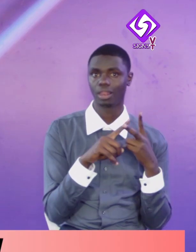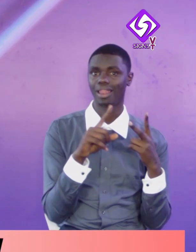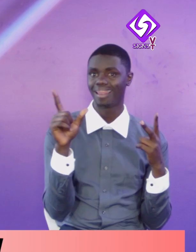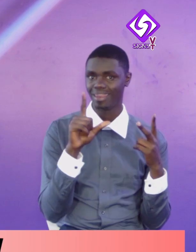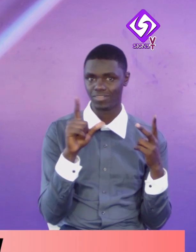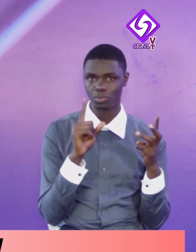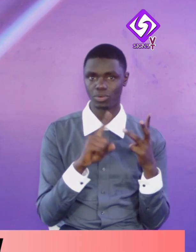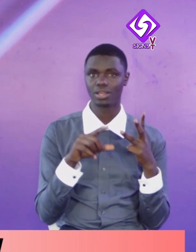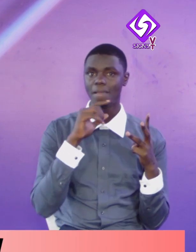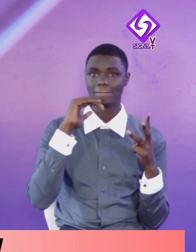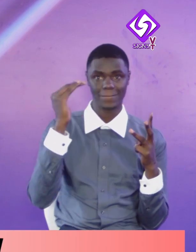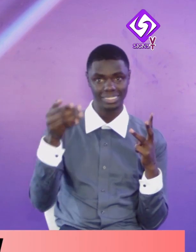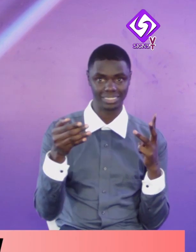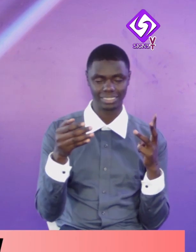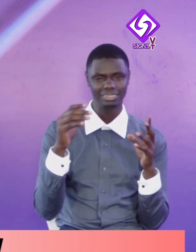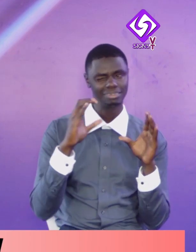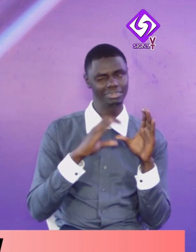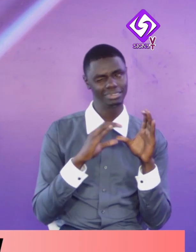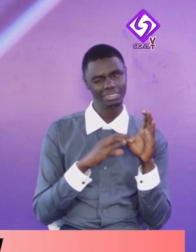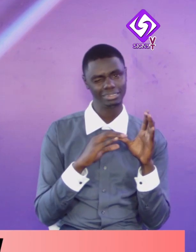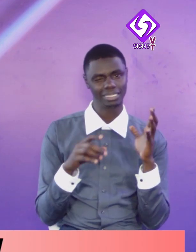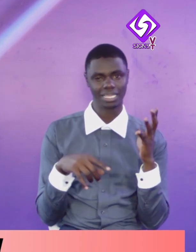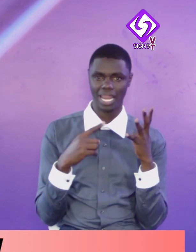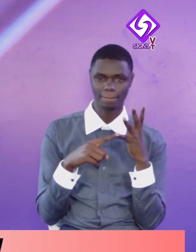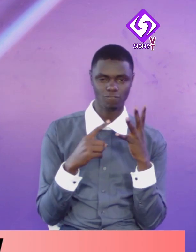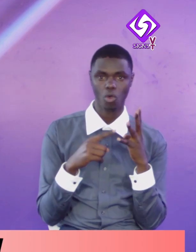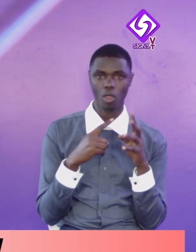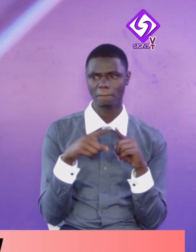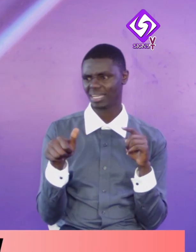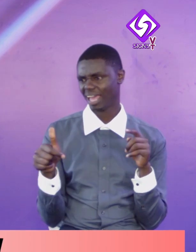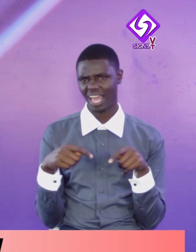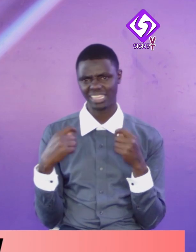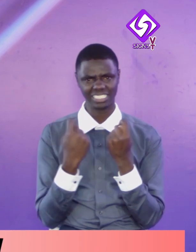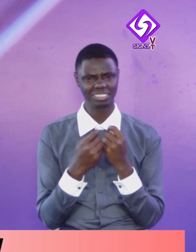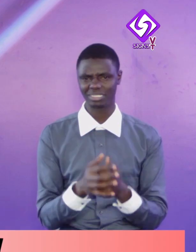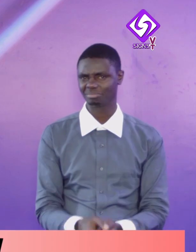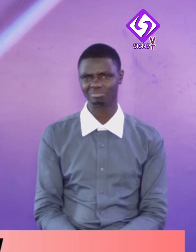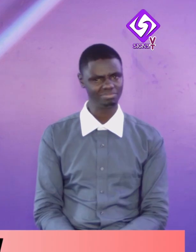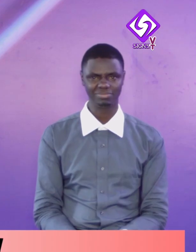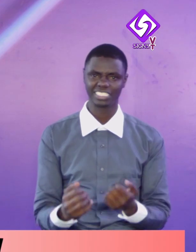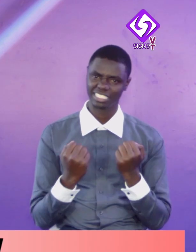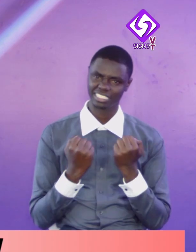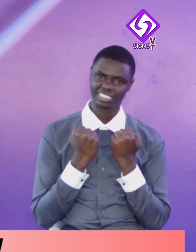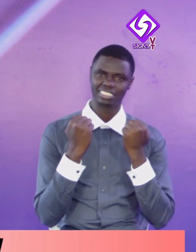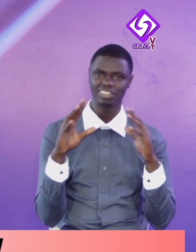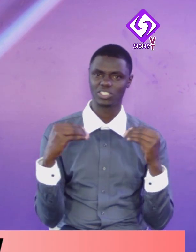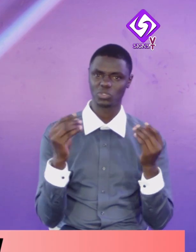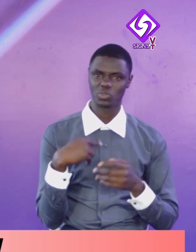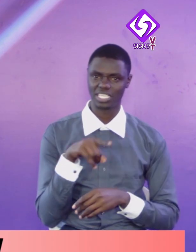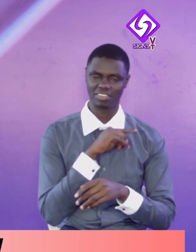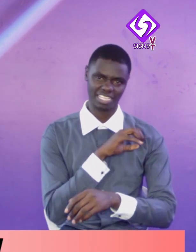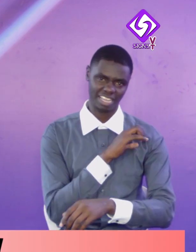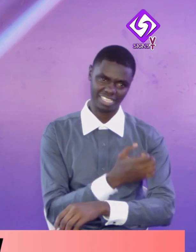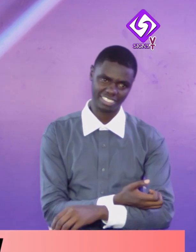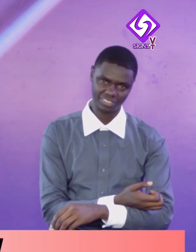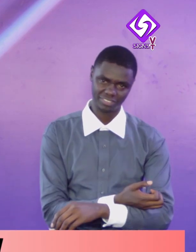Liverpool, Manchester City. Chelsea comes fourth. But these other teams, they're just to drive us, to give us energy.